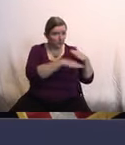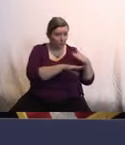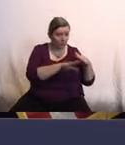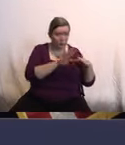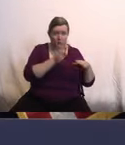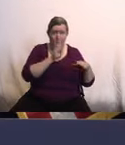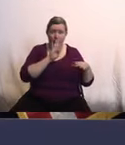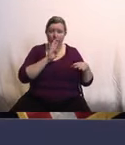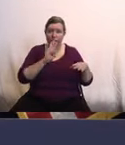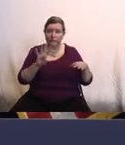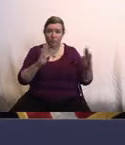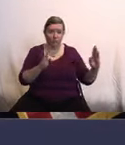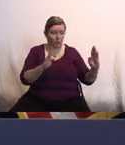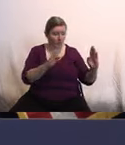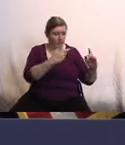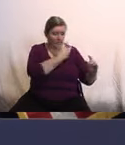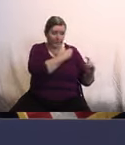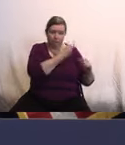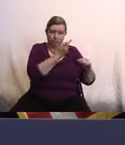for vaccines.